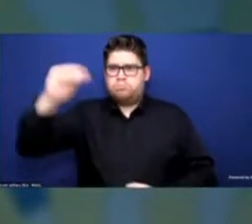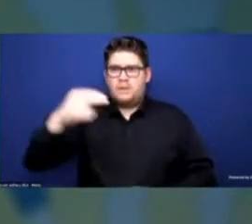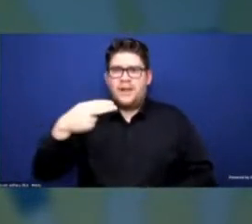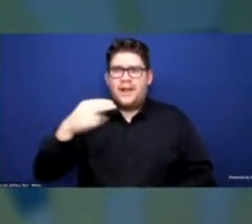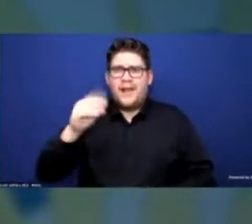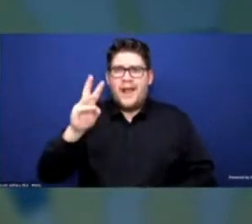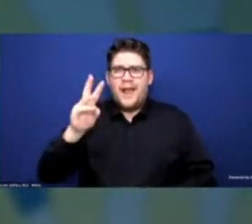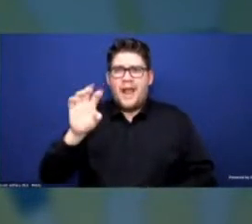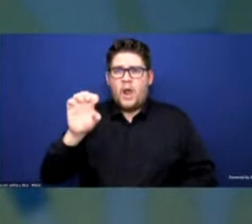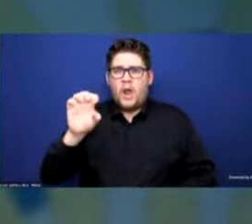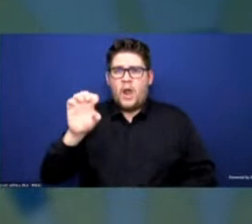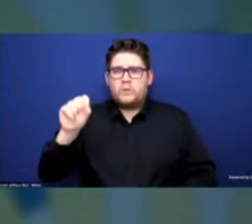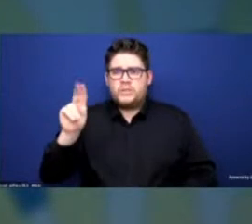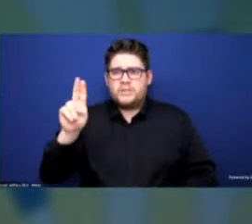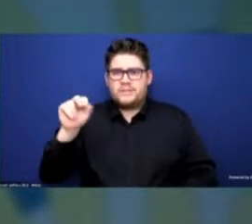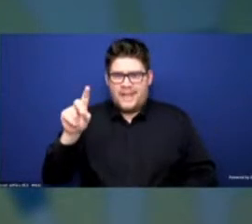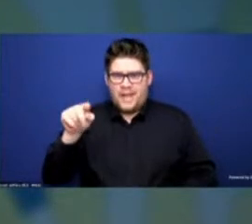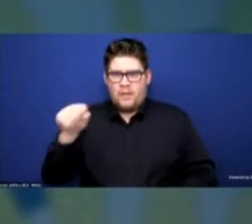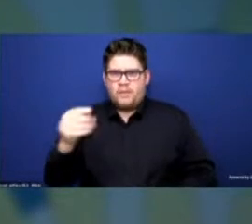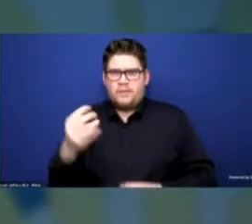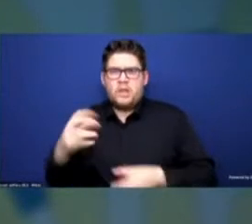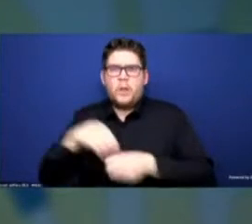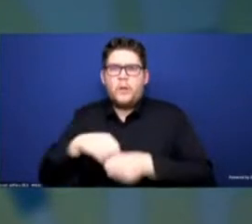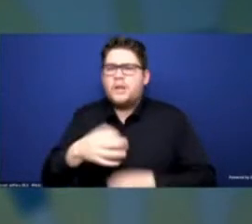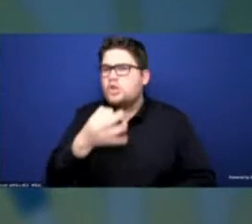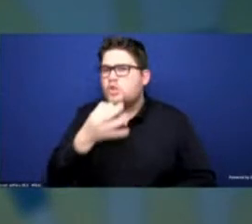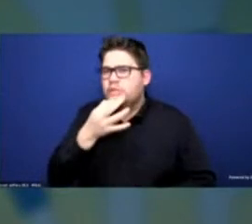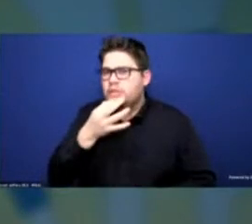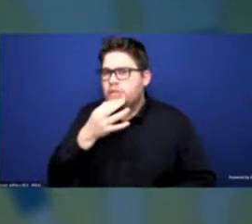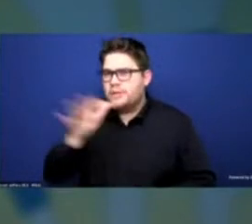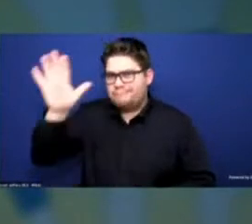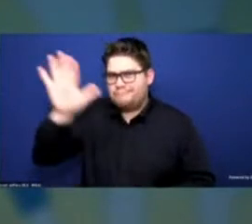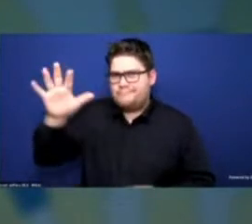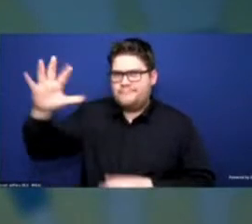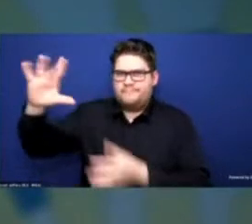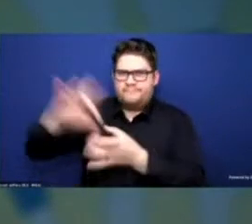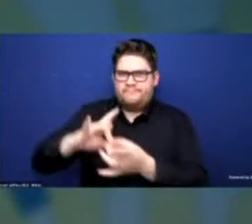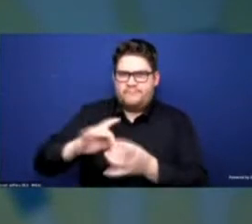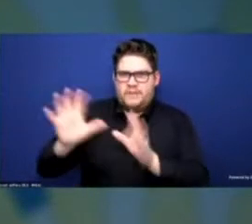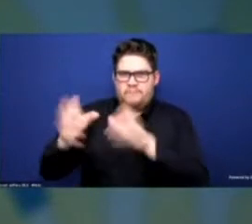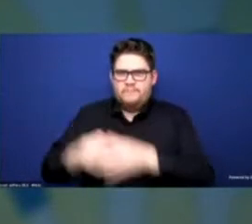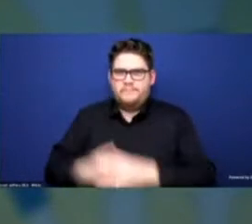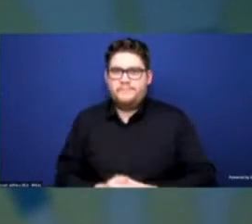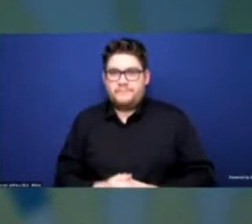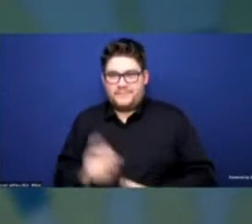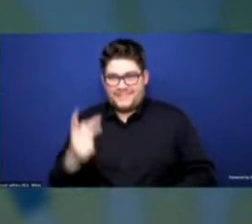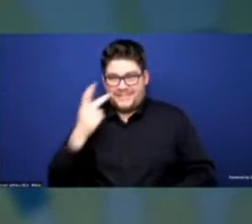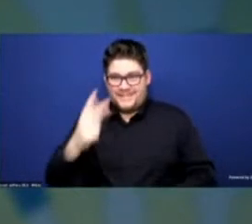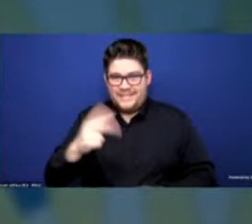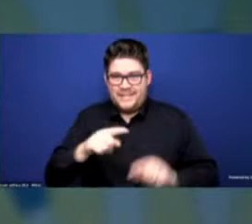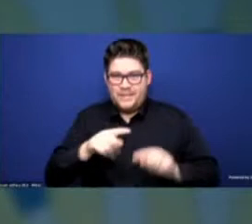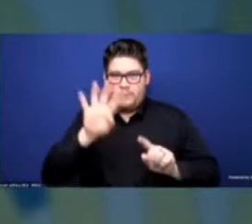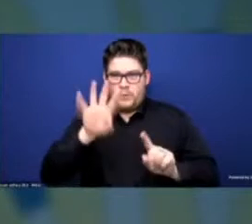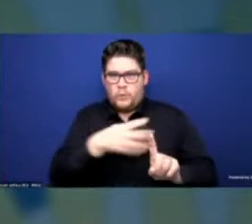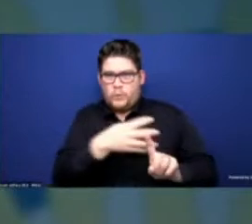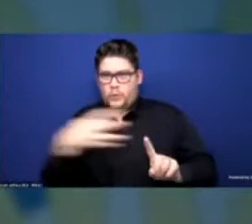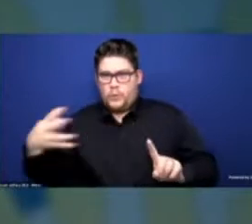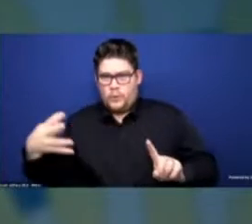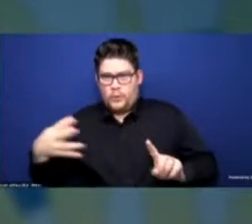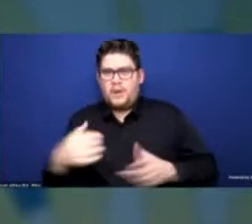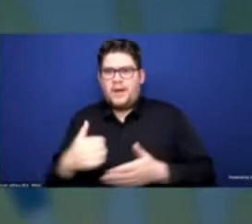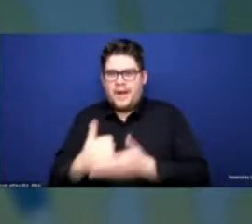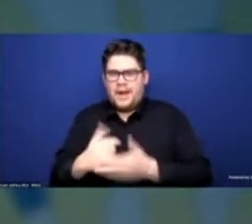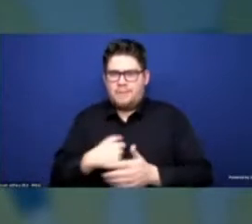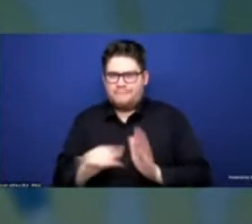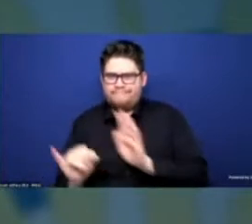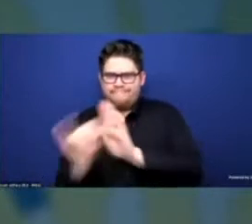information that we used to address the outbreaks that were happening in Whistler since January, and we've seen this rate